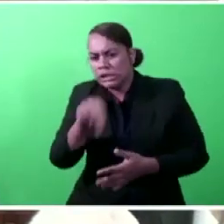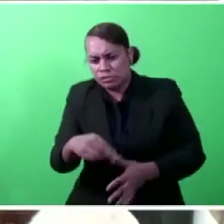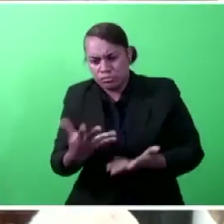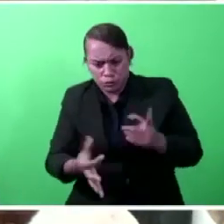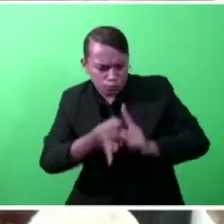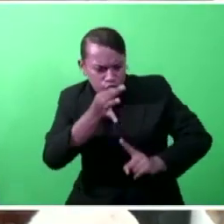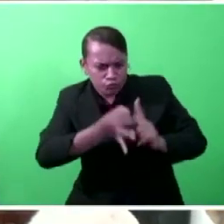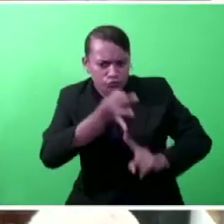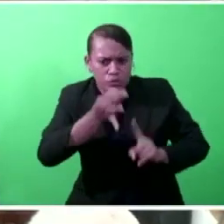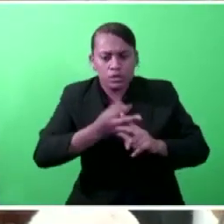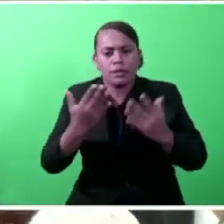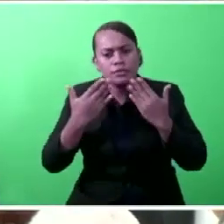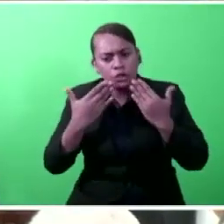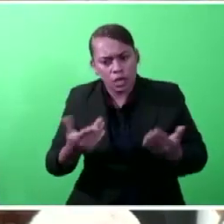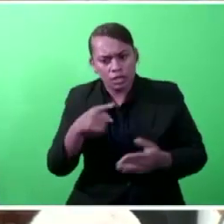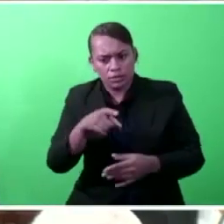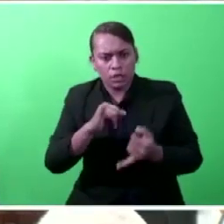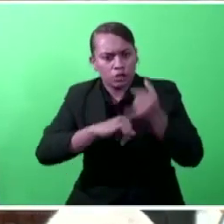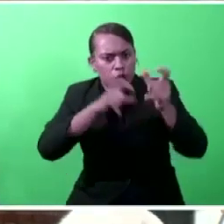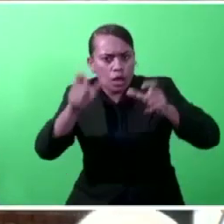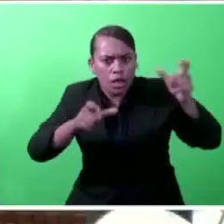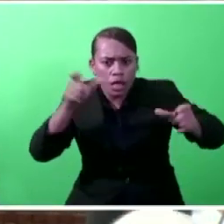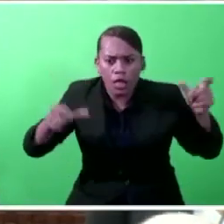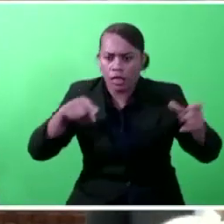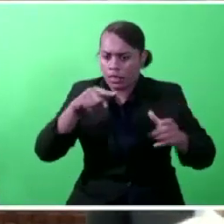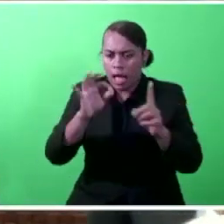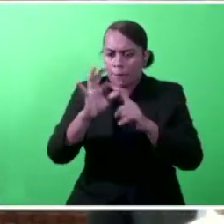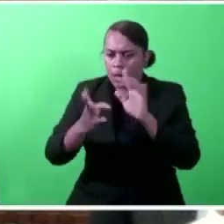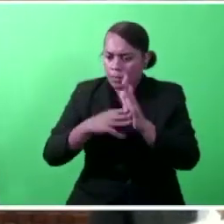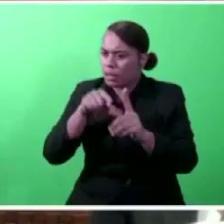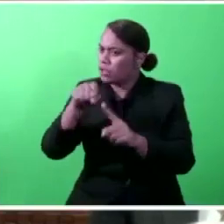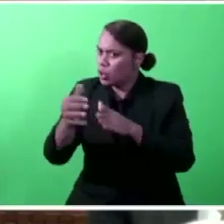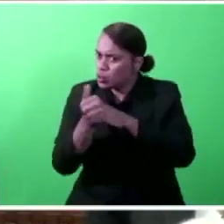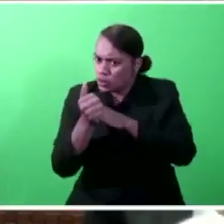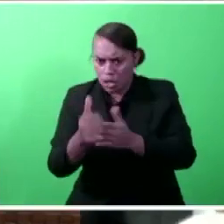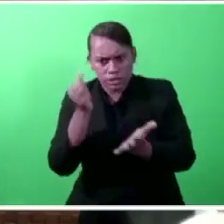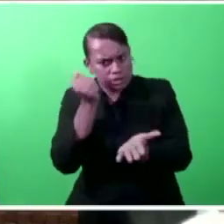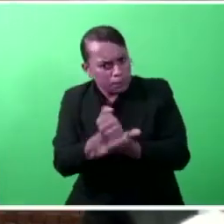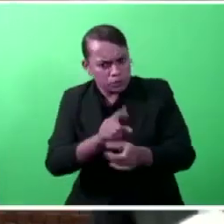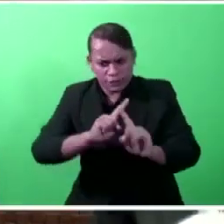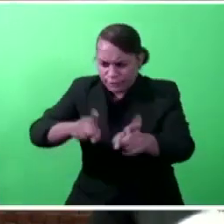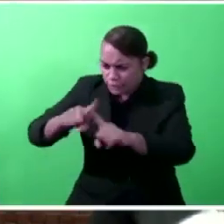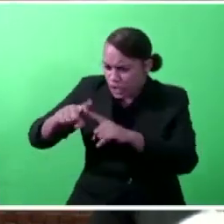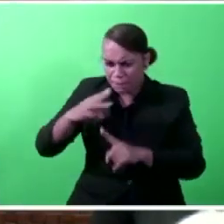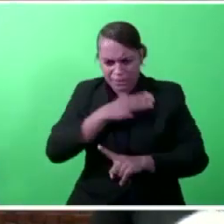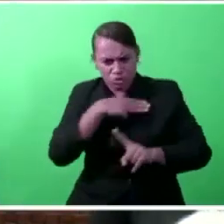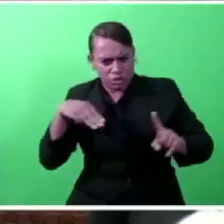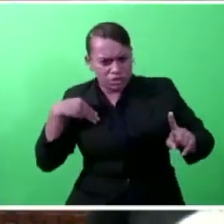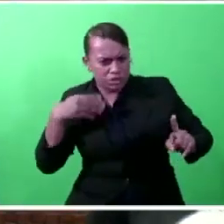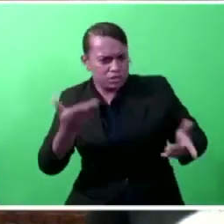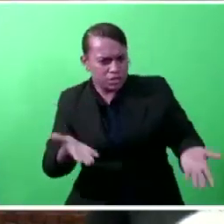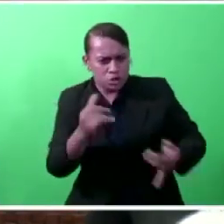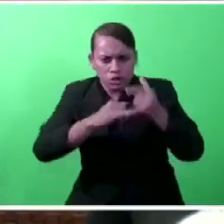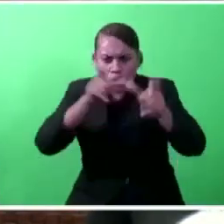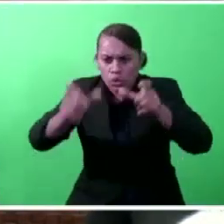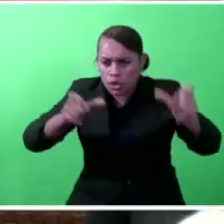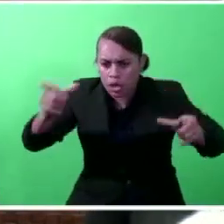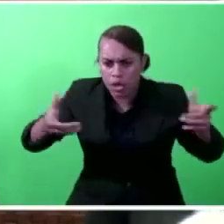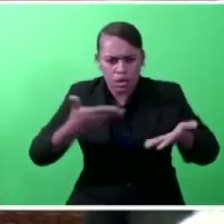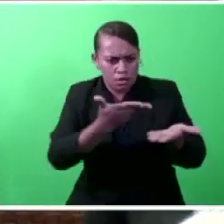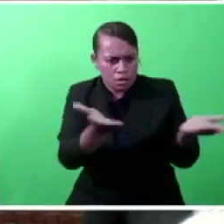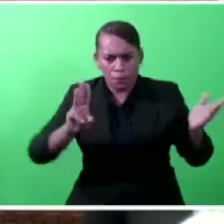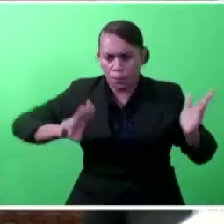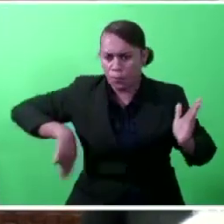we thank all the stakeholders. We thank the Prime Minister for his leadership and support, the ministers, all the stakeholders, members of the National Disaster Management Council,